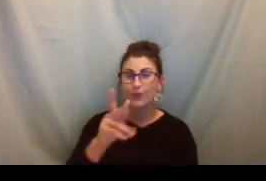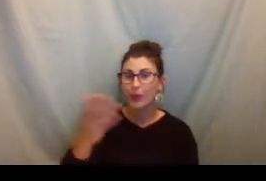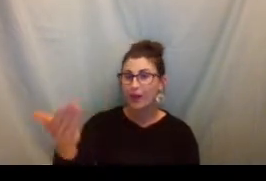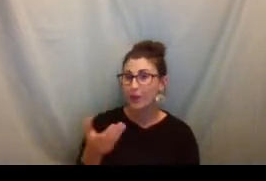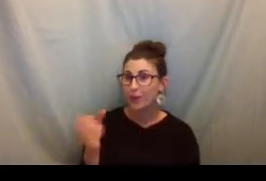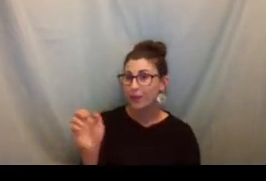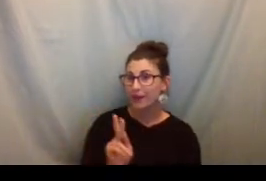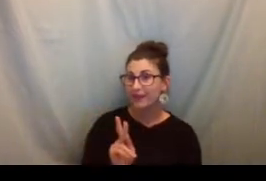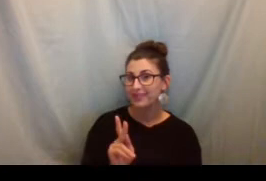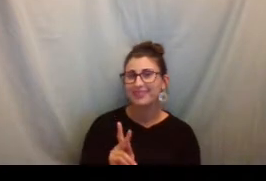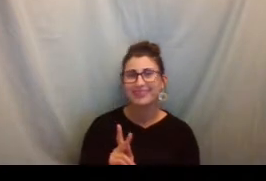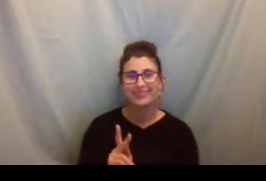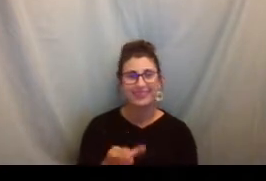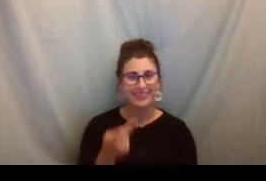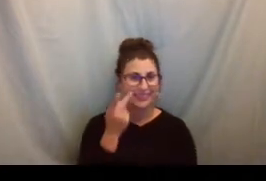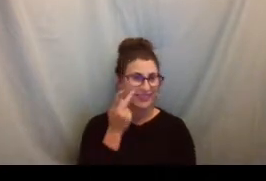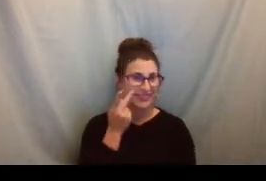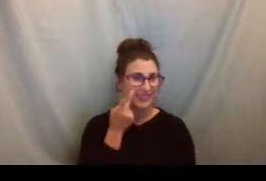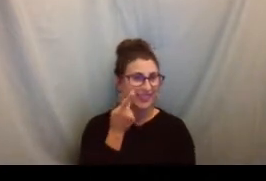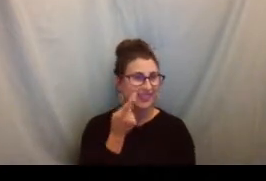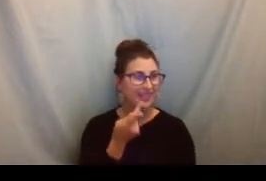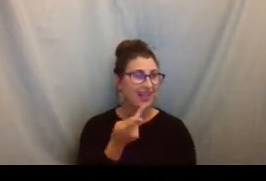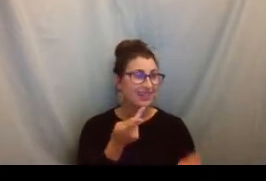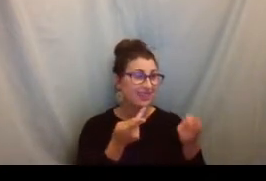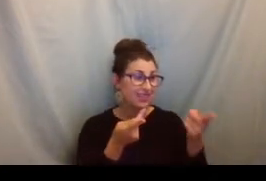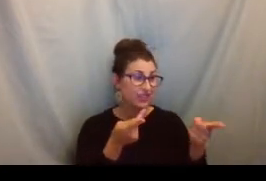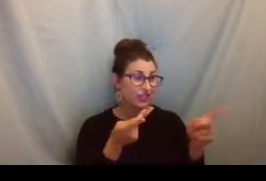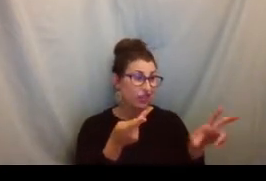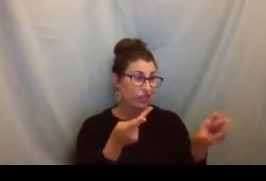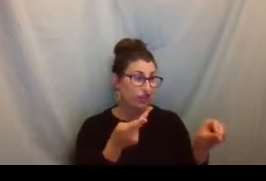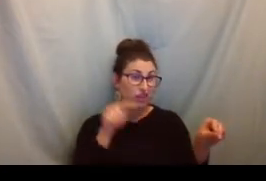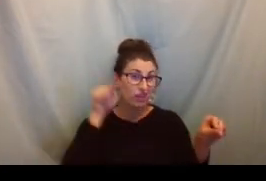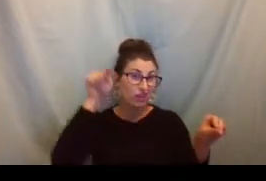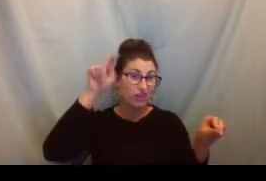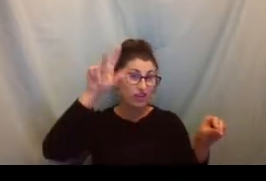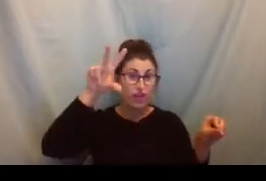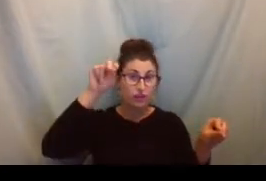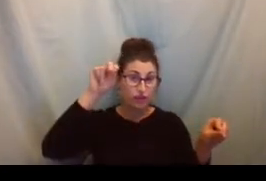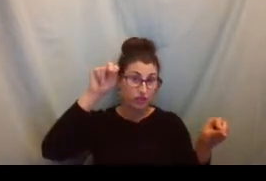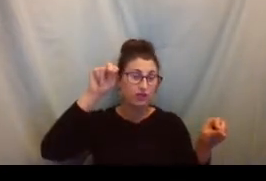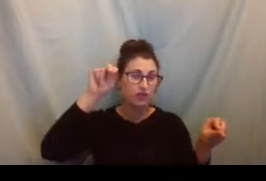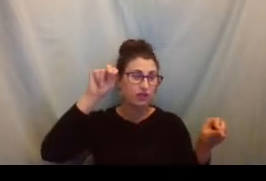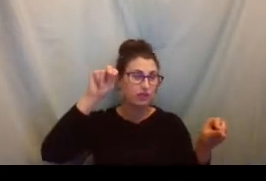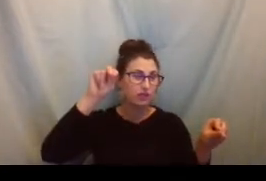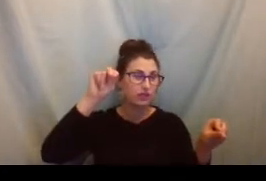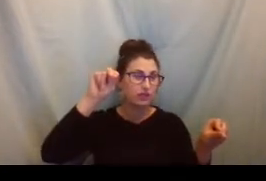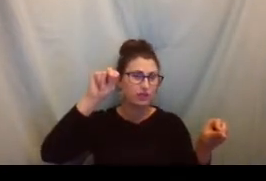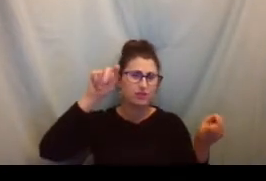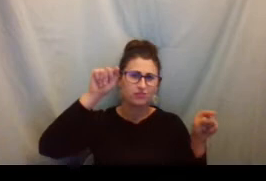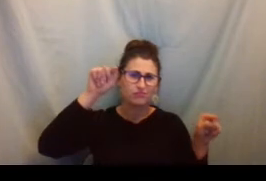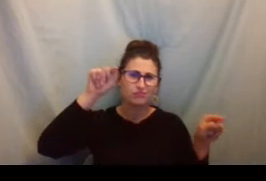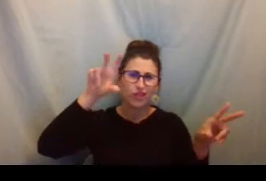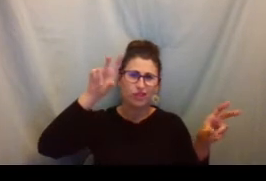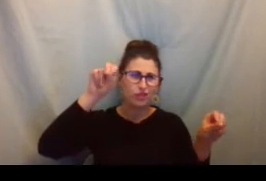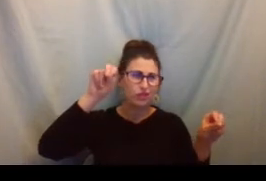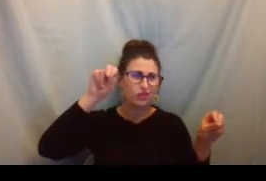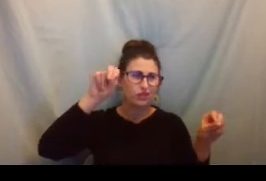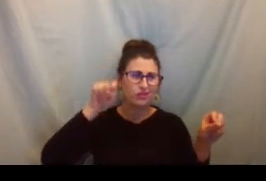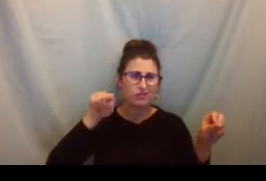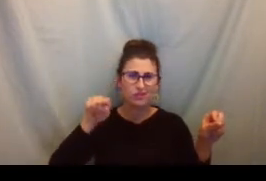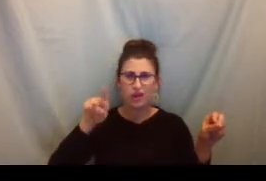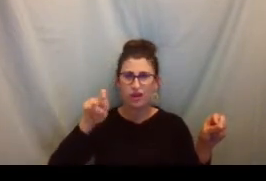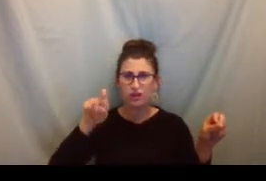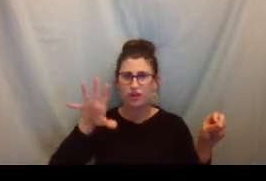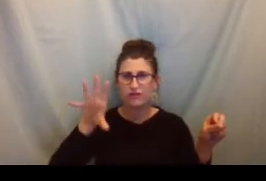Alright, welcome back. Let's see. This is 30, so this should be 30 degrees. If this is 30 degrees, this one should